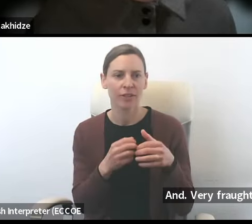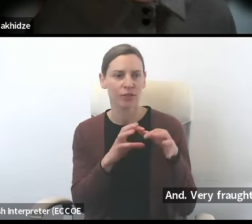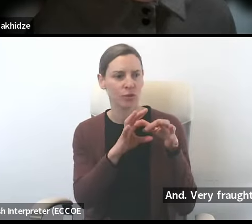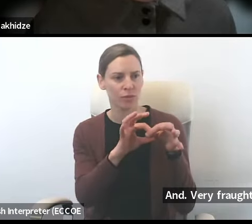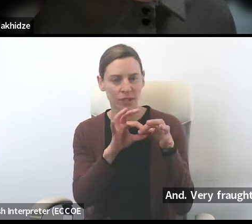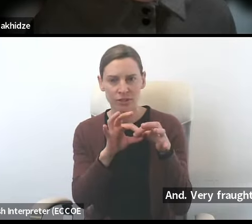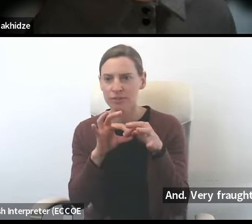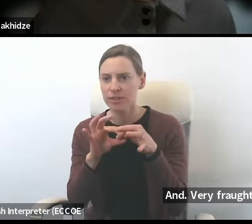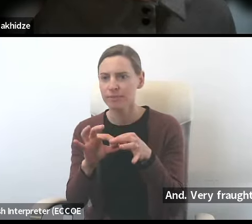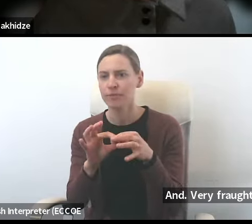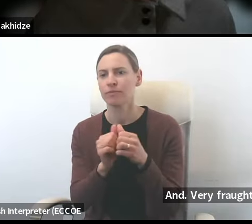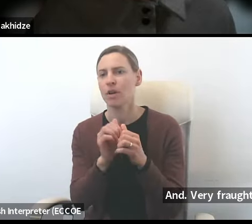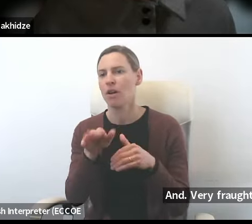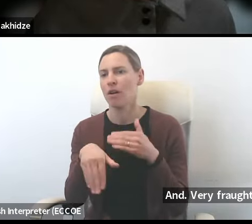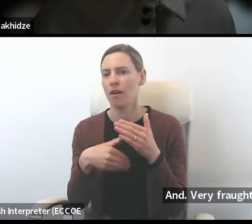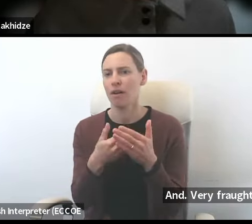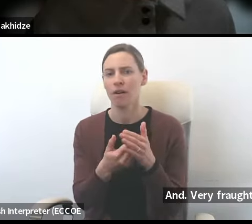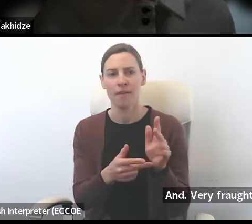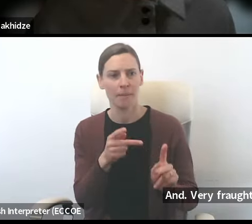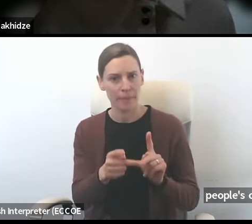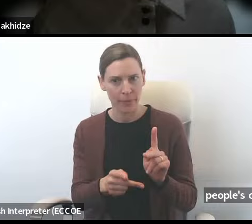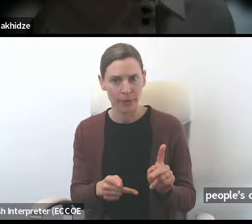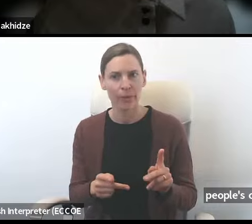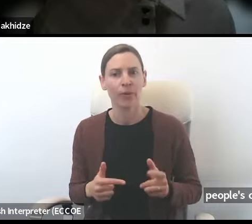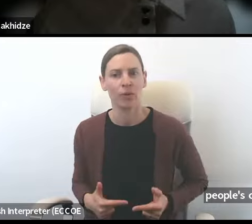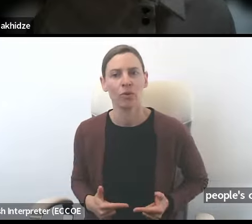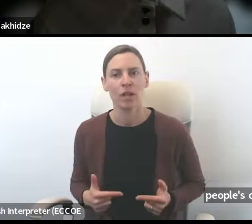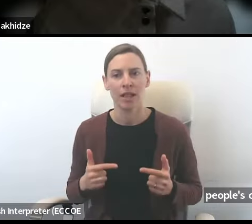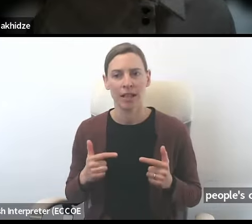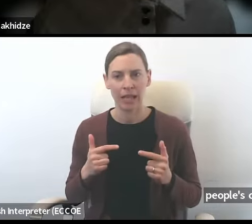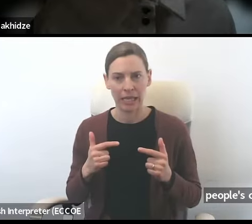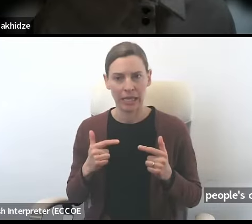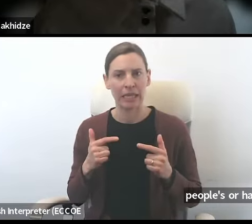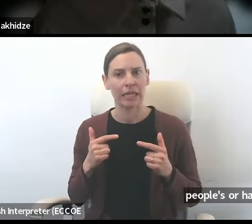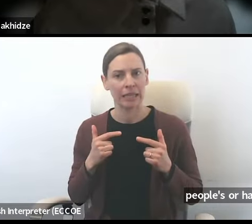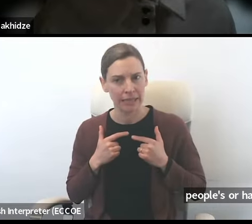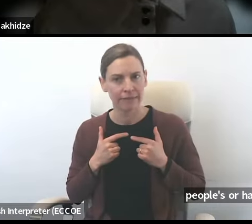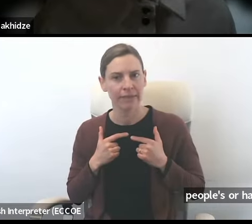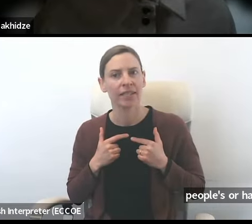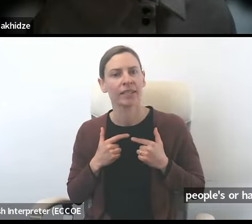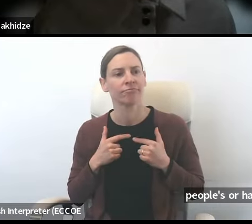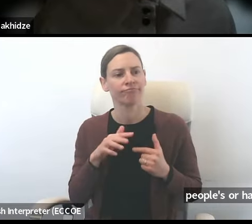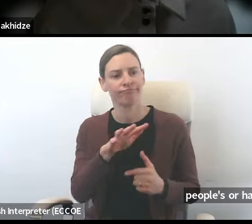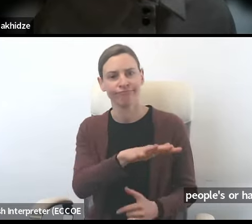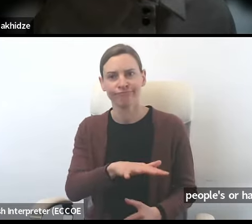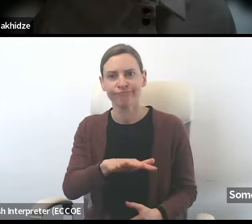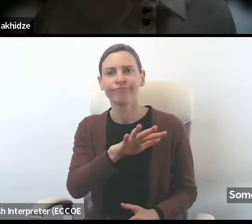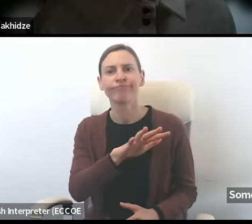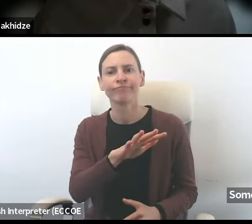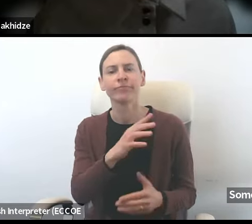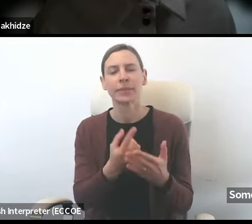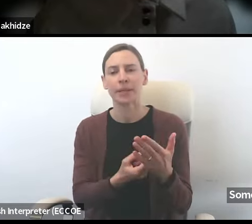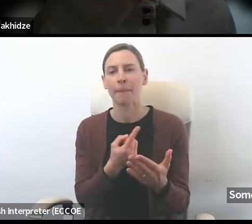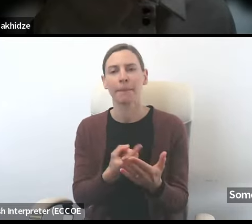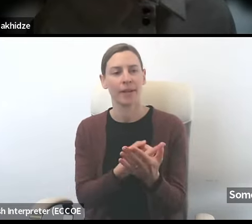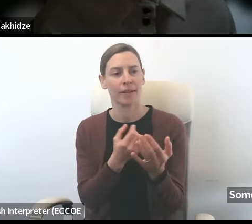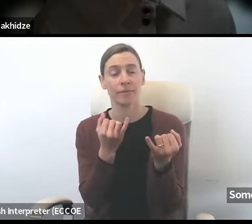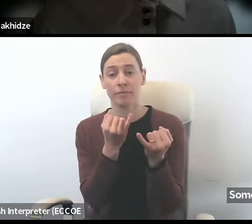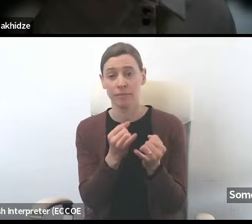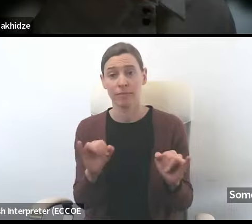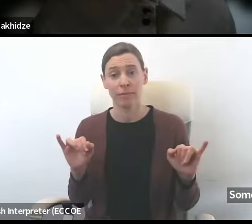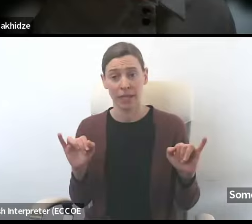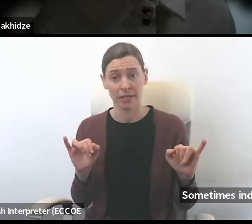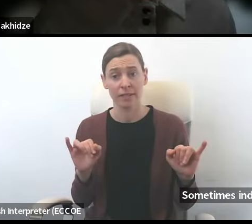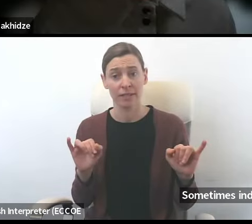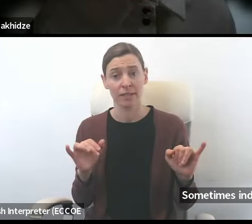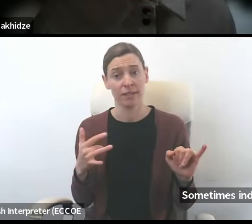in and around, sometimes independent and usually under